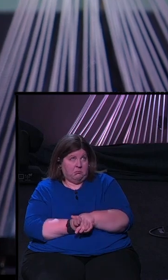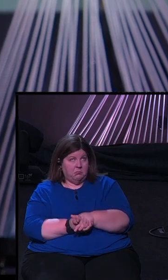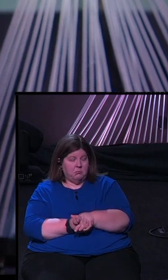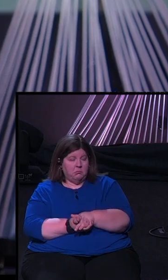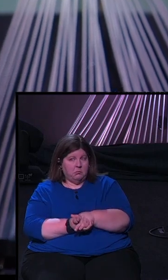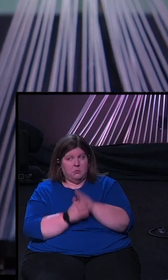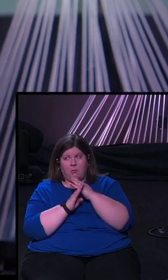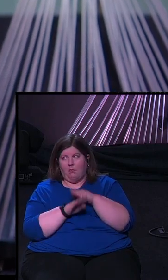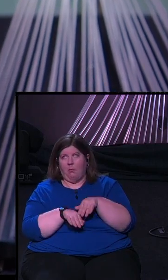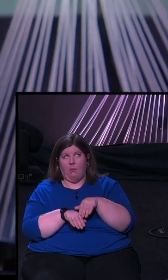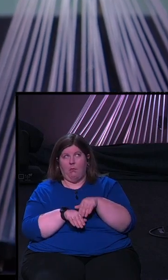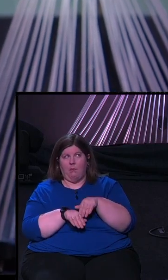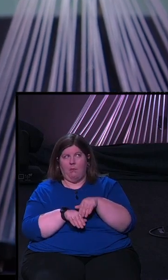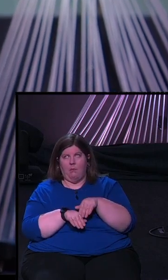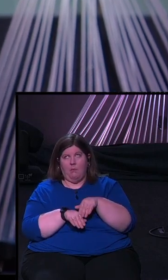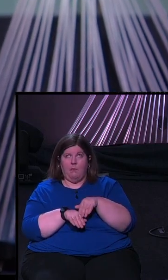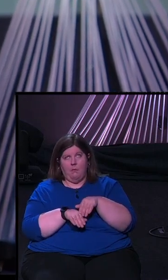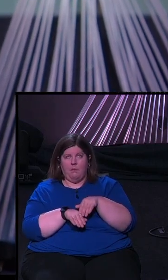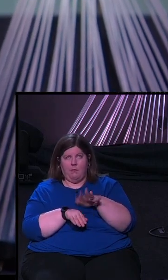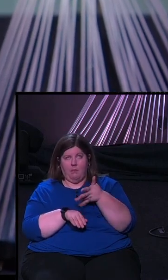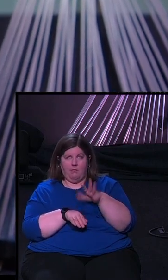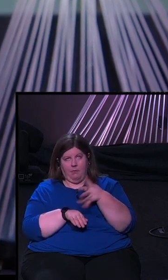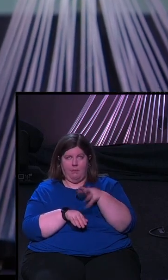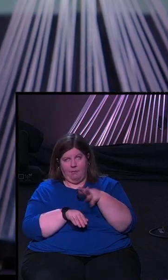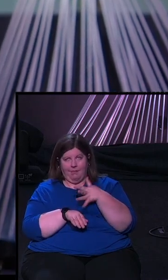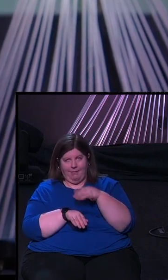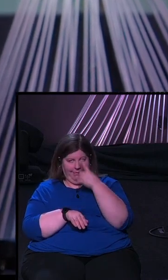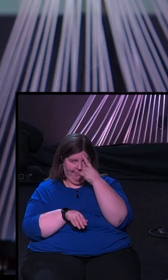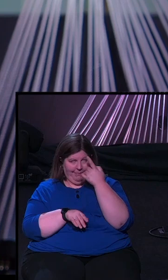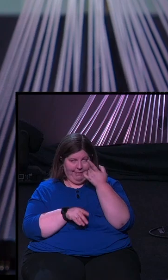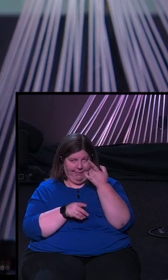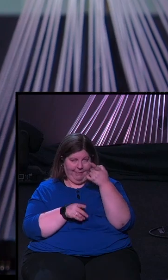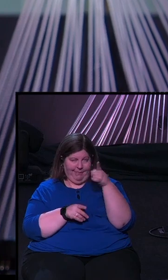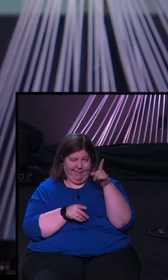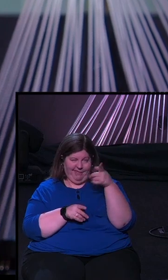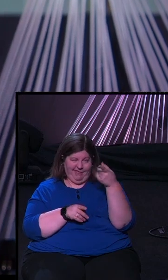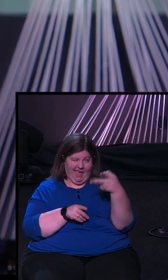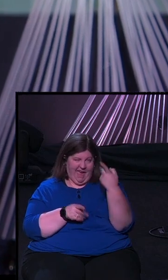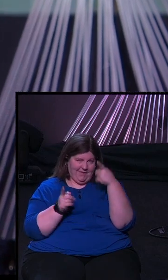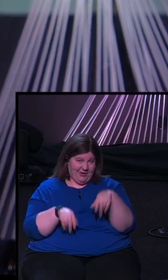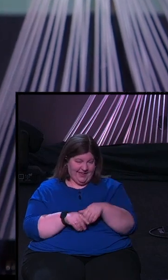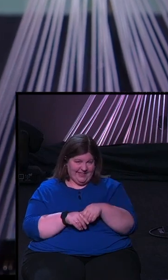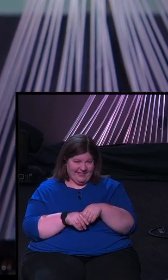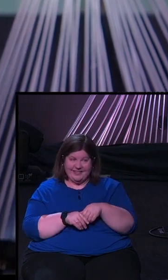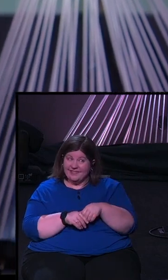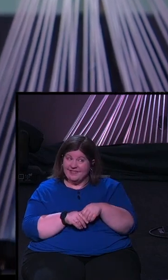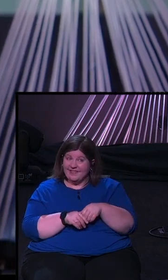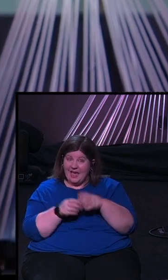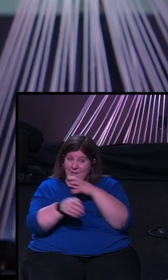We're quiet right now because we don't totally agree. Is that fair to also surmise? It does more, doesn't